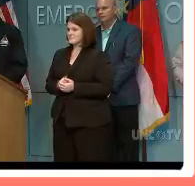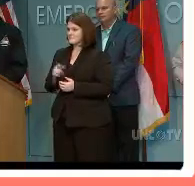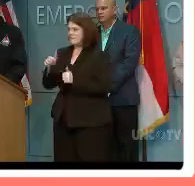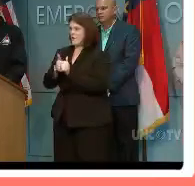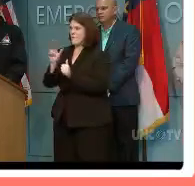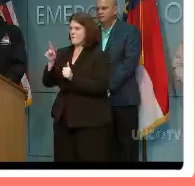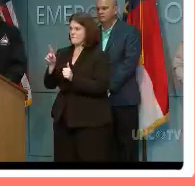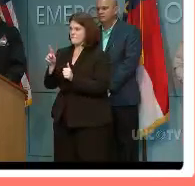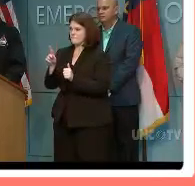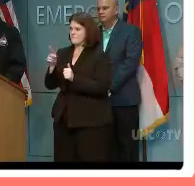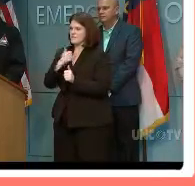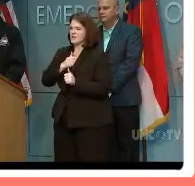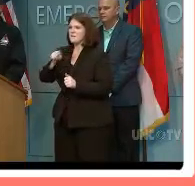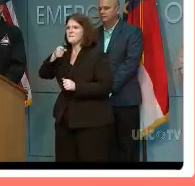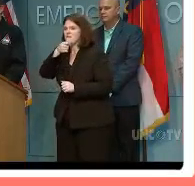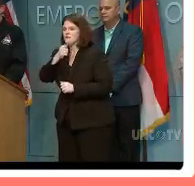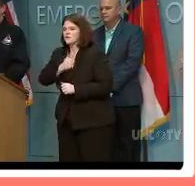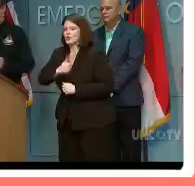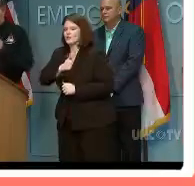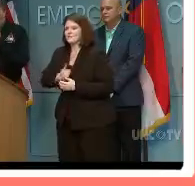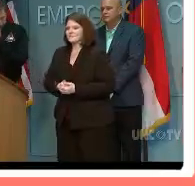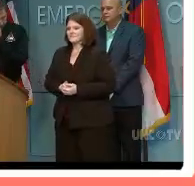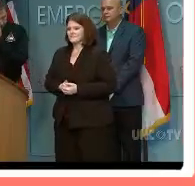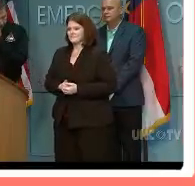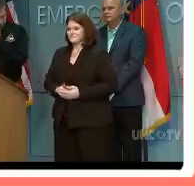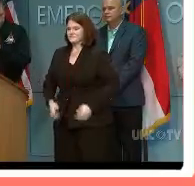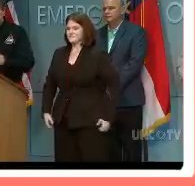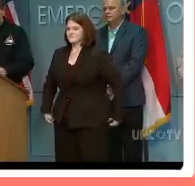Yes, sir. I'm sorry.